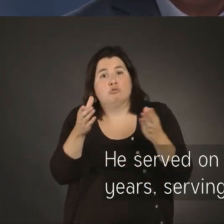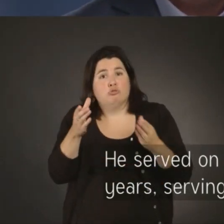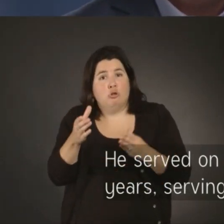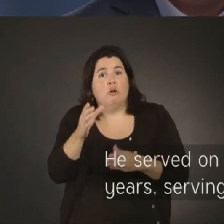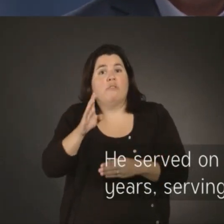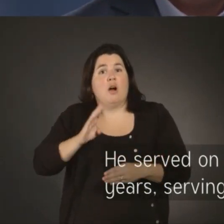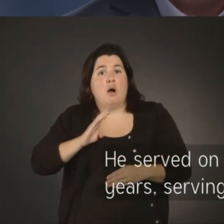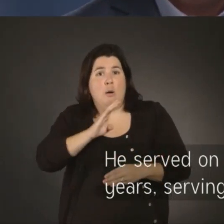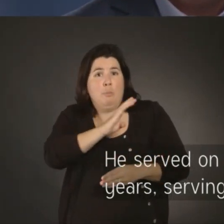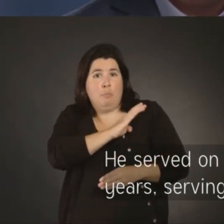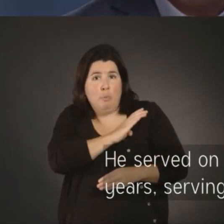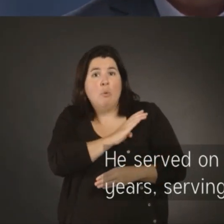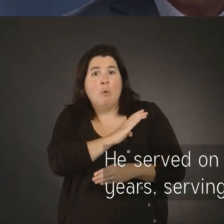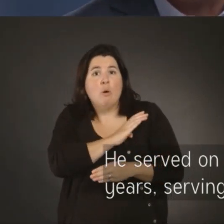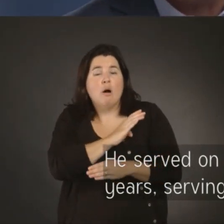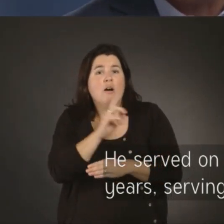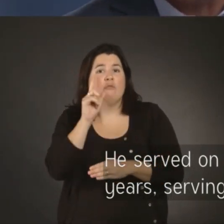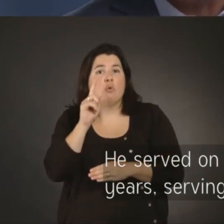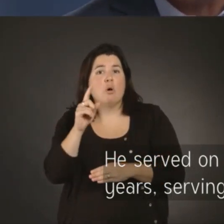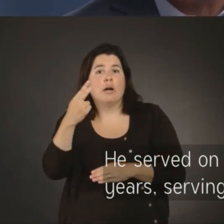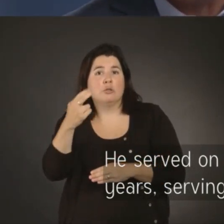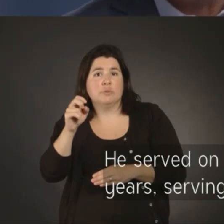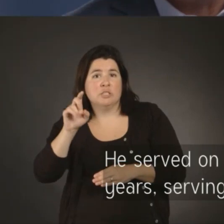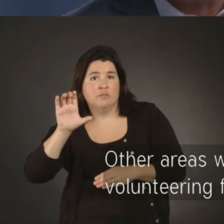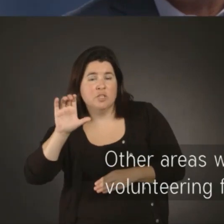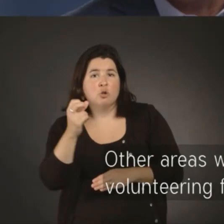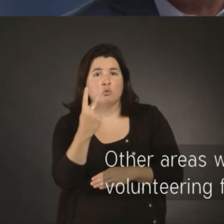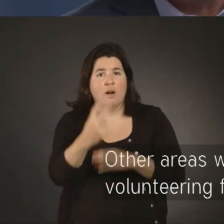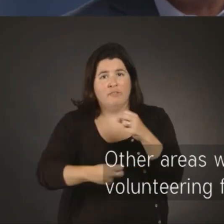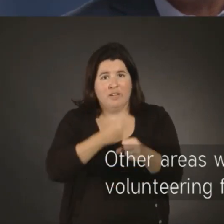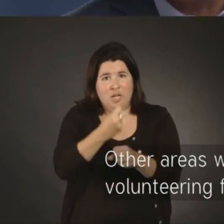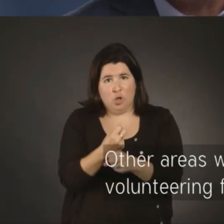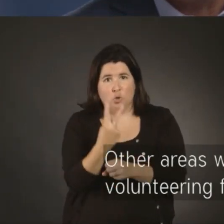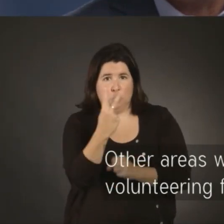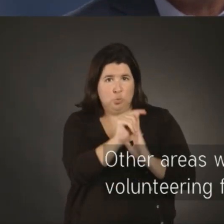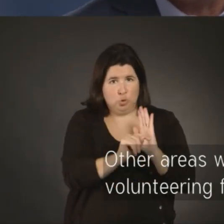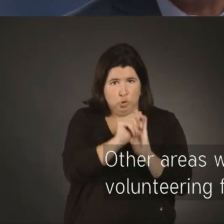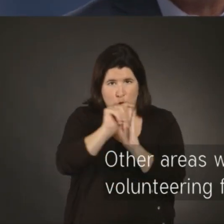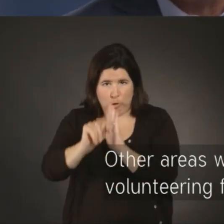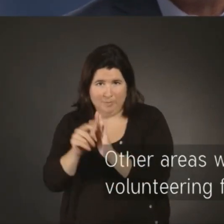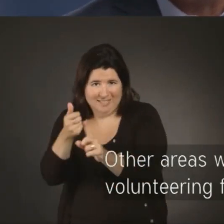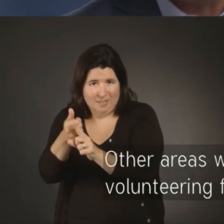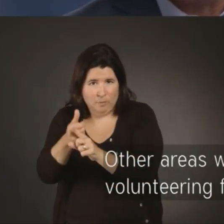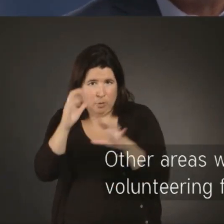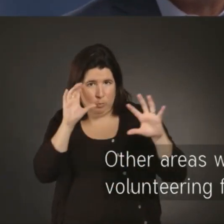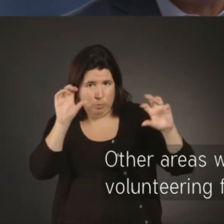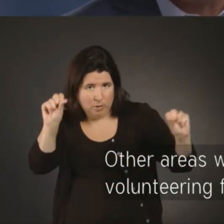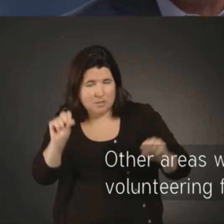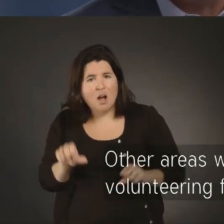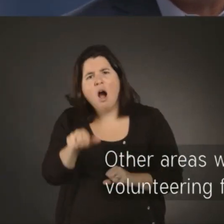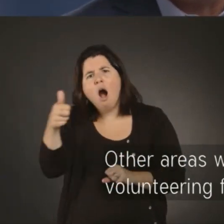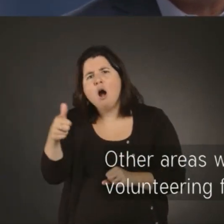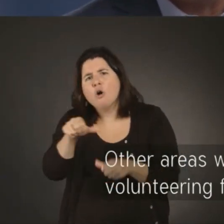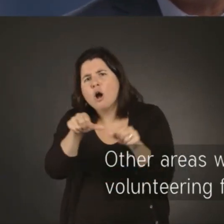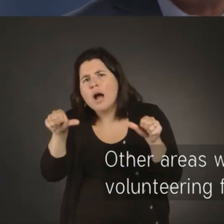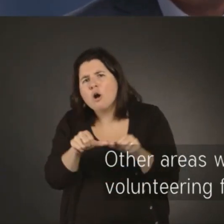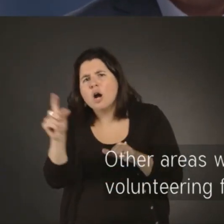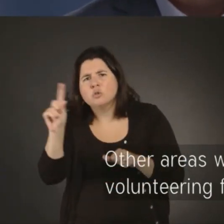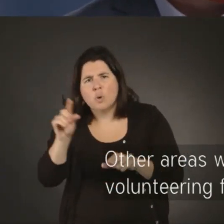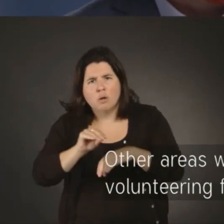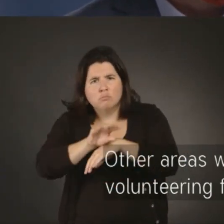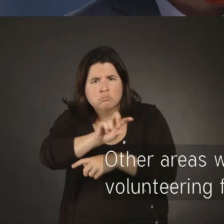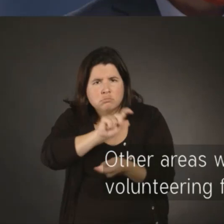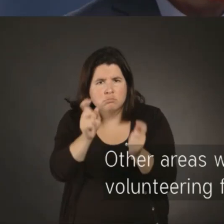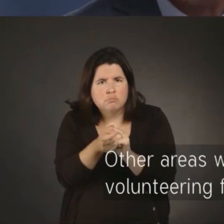years, serving 2 terms as board president. Other areas where Brian has made a difference includes volunteering for